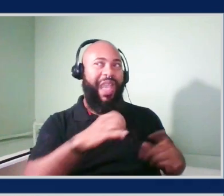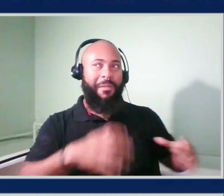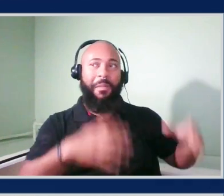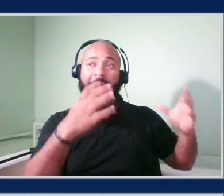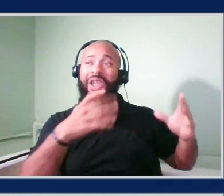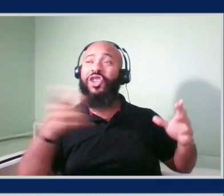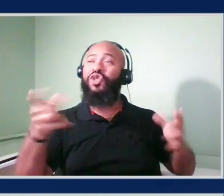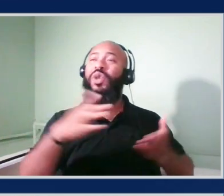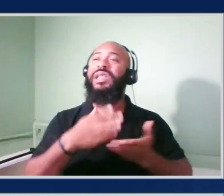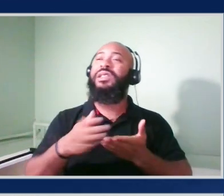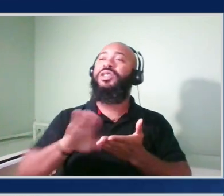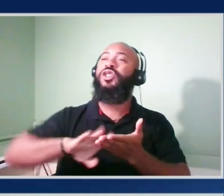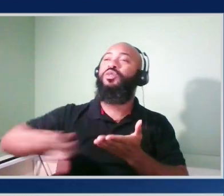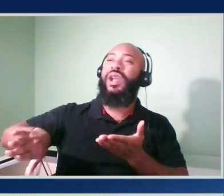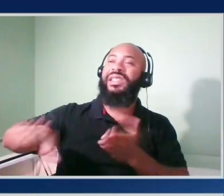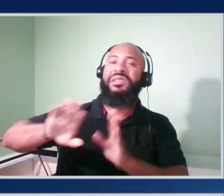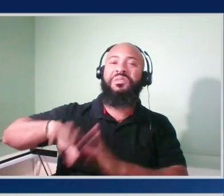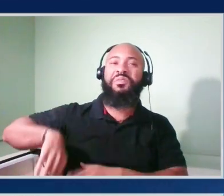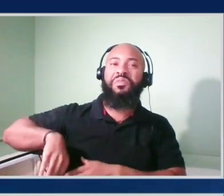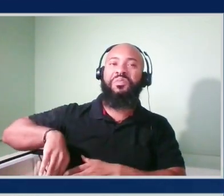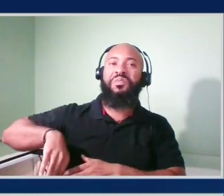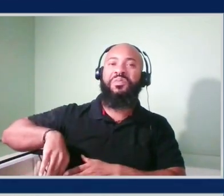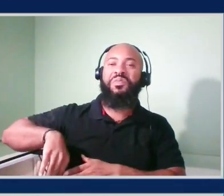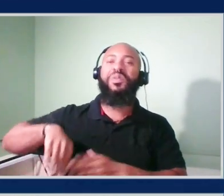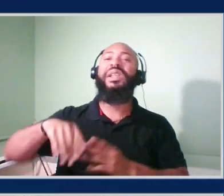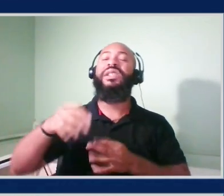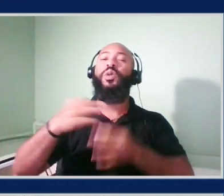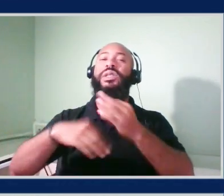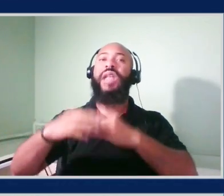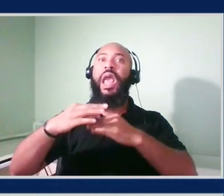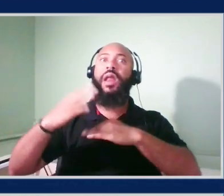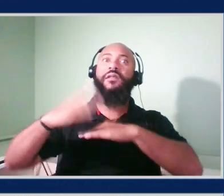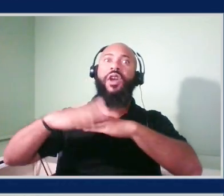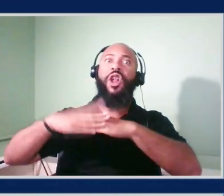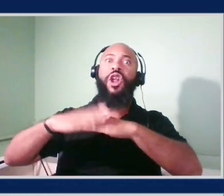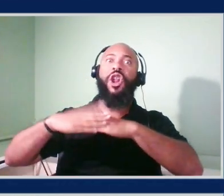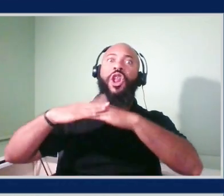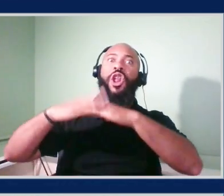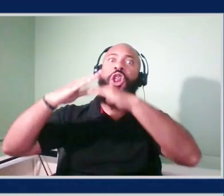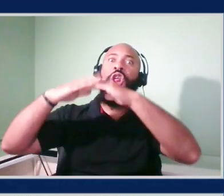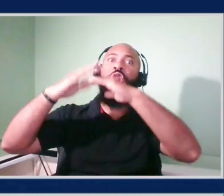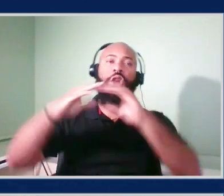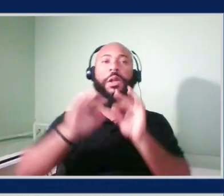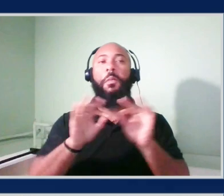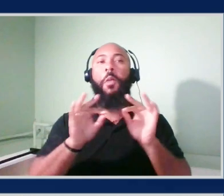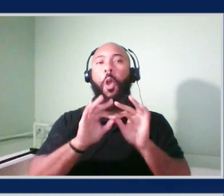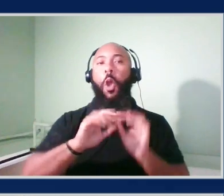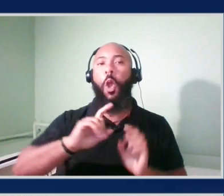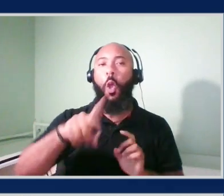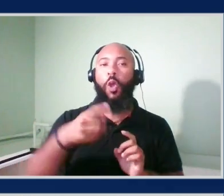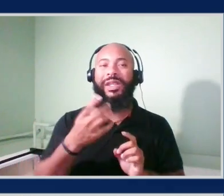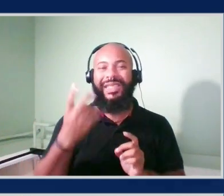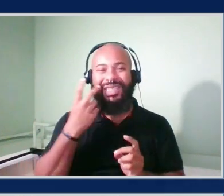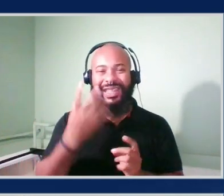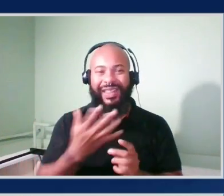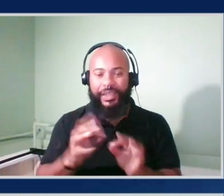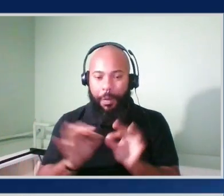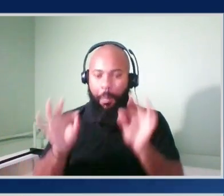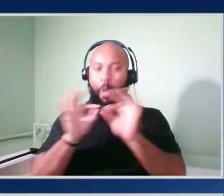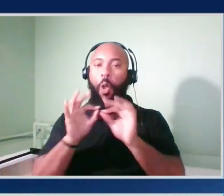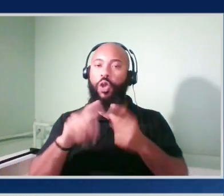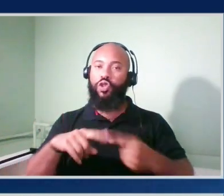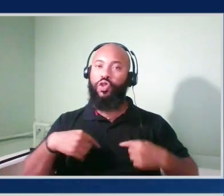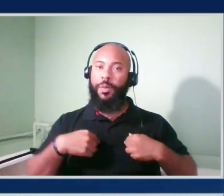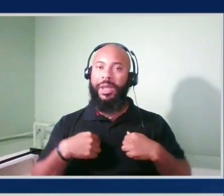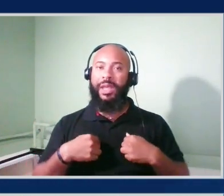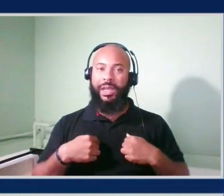suppress that. So instead of getting all of those high alerts, you're now like, I just want to see the things that are important to me. Yeah. And that's,